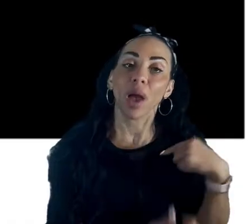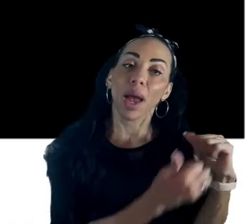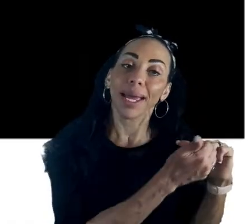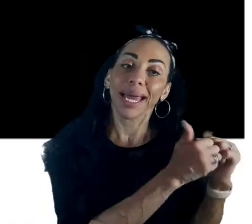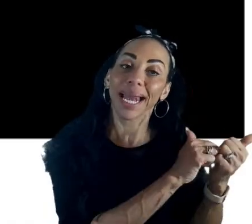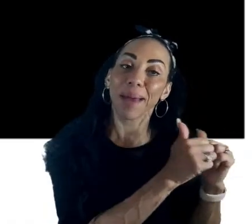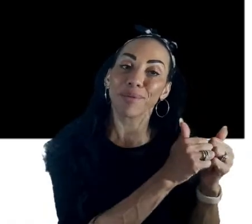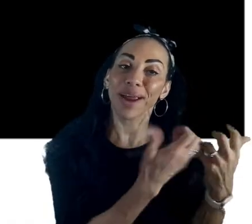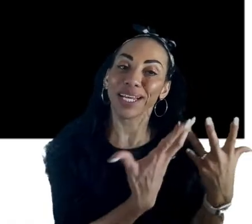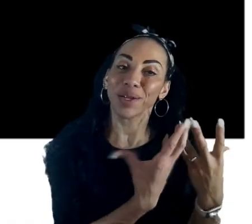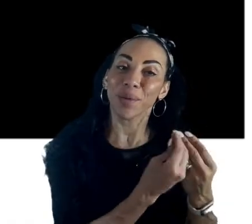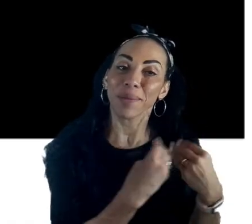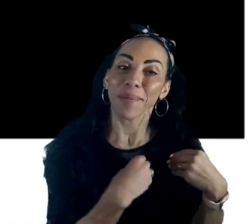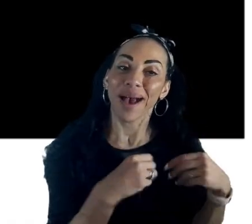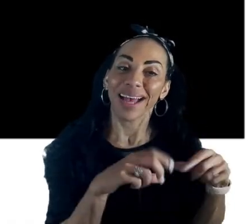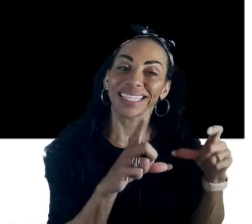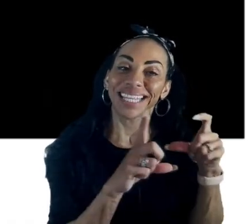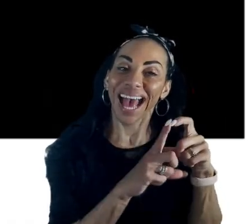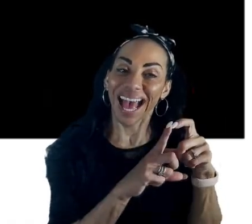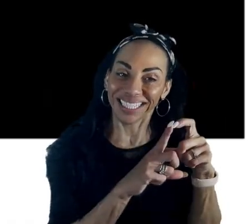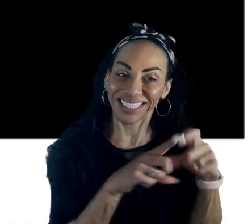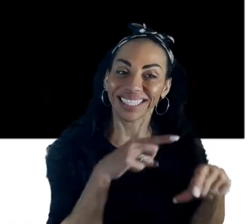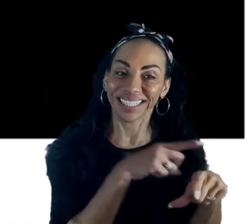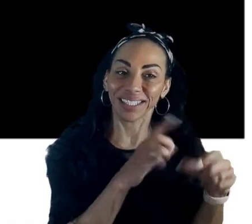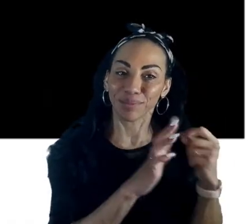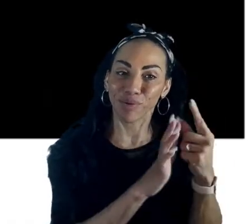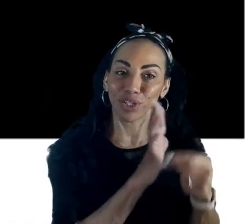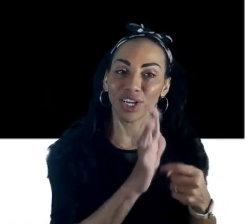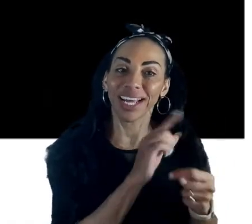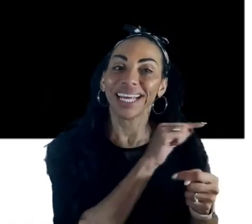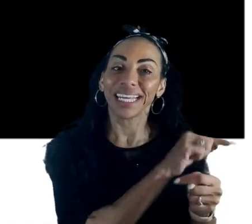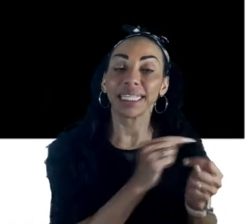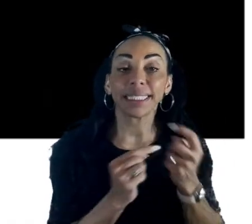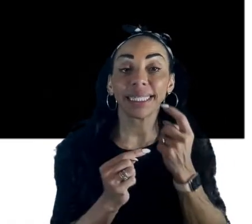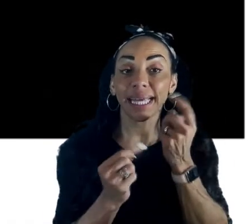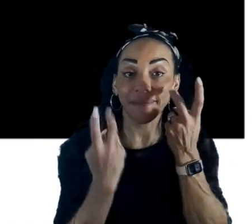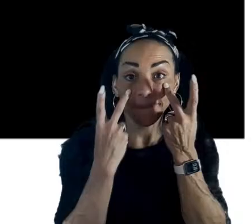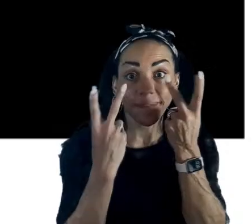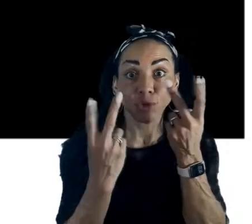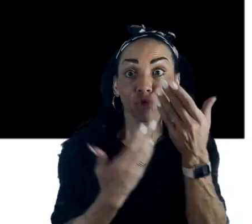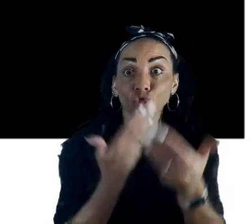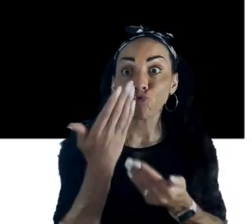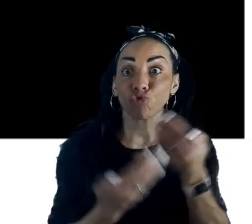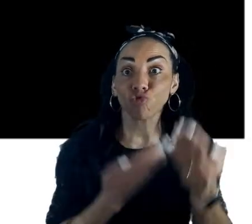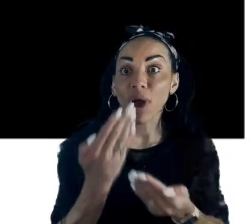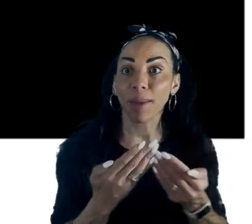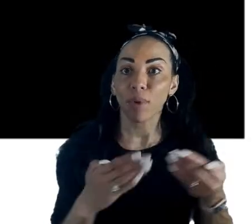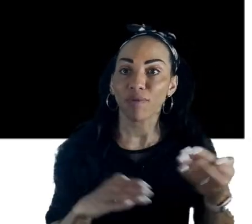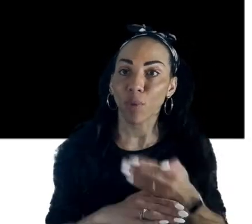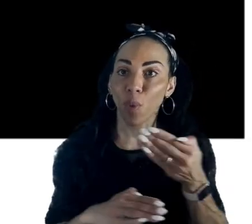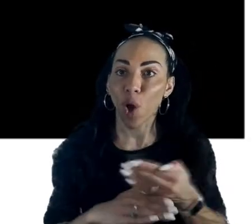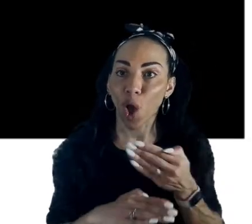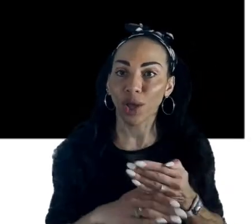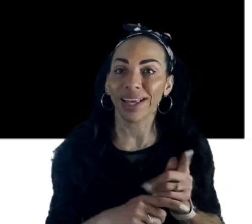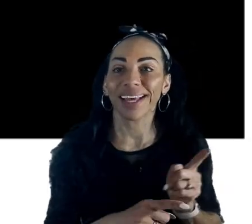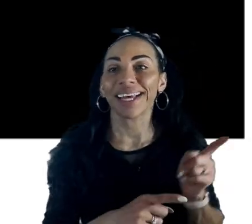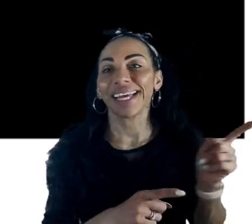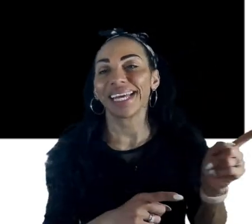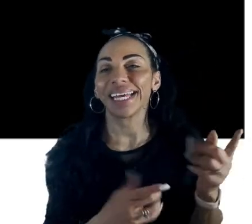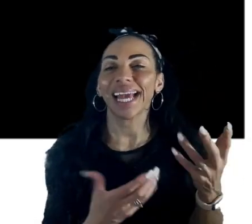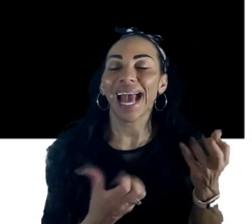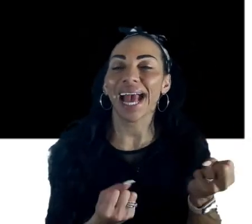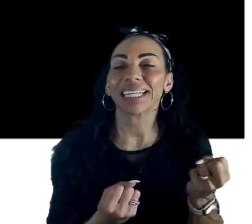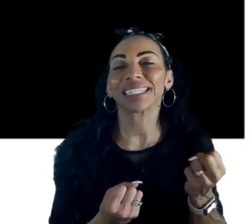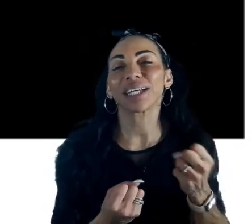dad on the project to be the visual describer of the work. And my dad's just got this sort of warm